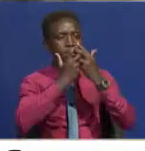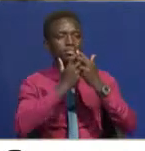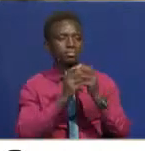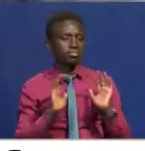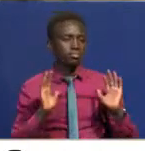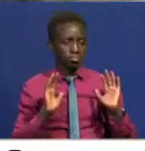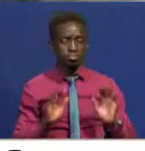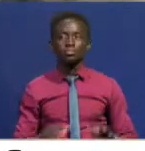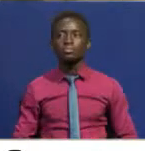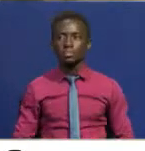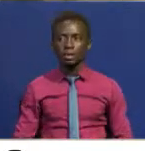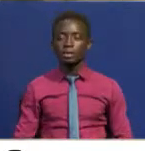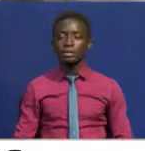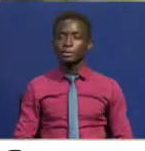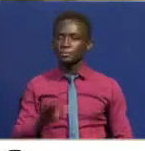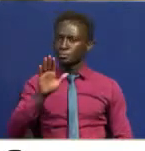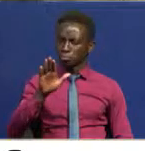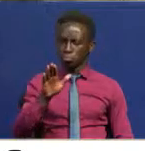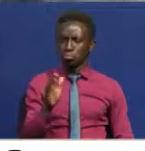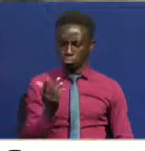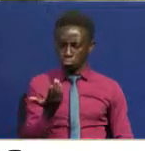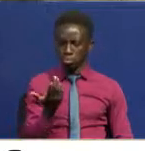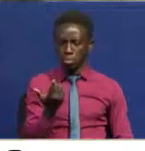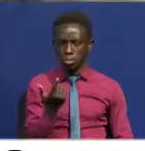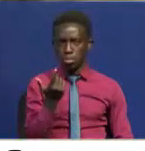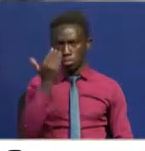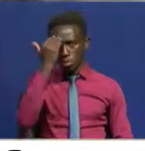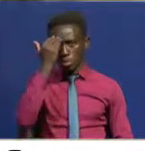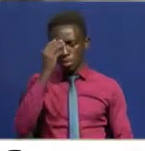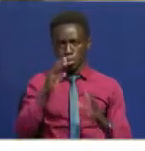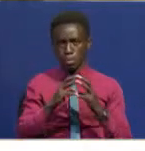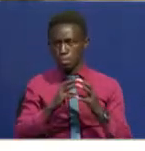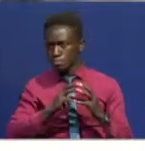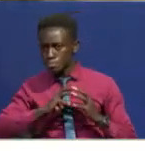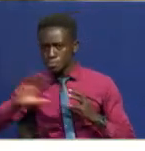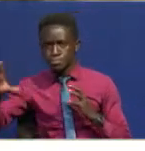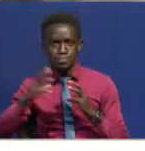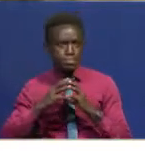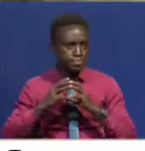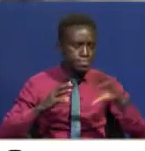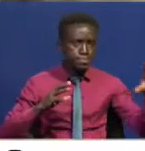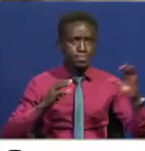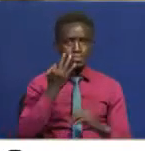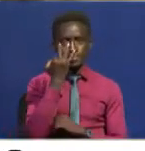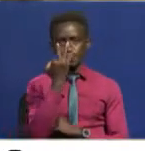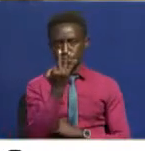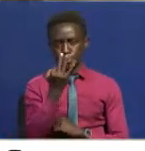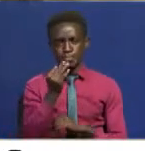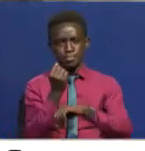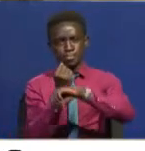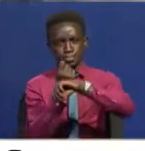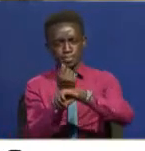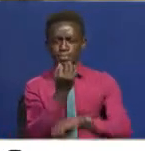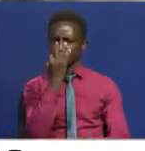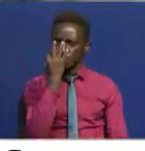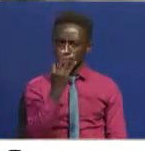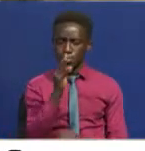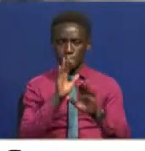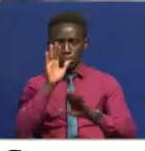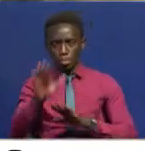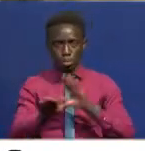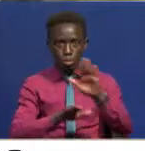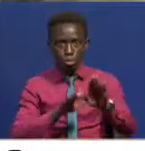and this is where now it comes in, because it's 3 passes, 3 seconds, yes, 3 steps. So how do you